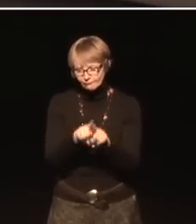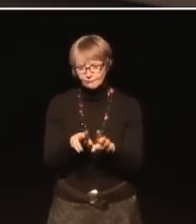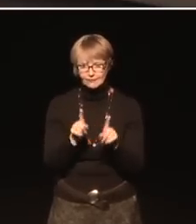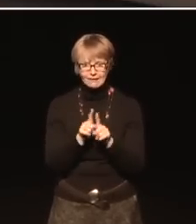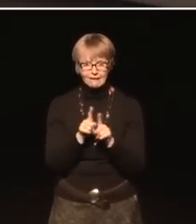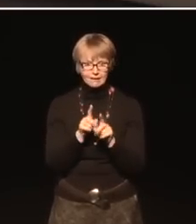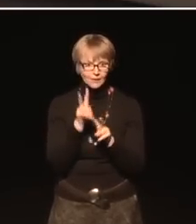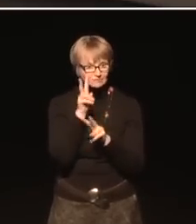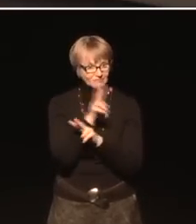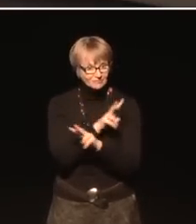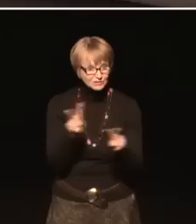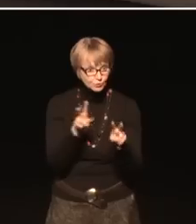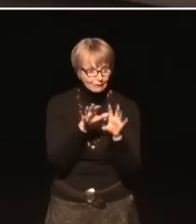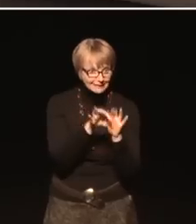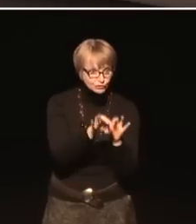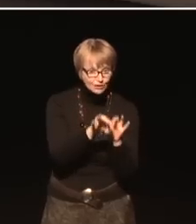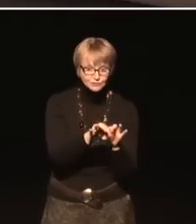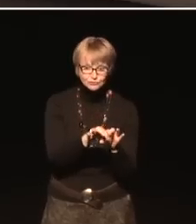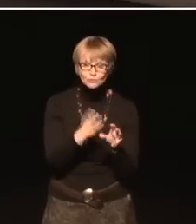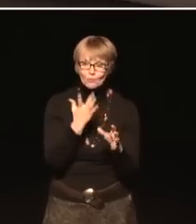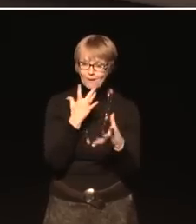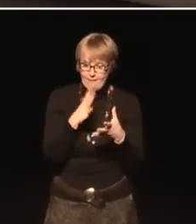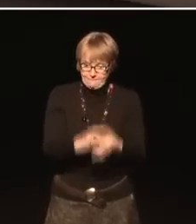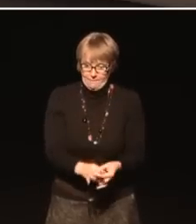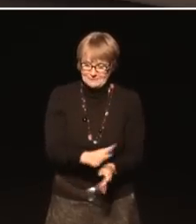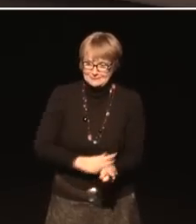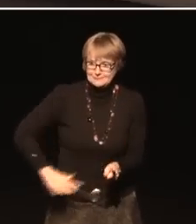visual ways of interacting with spaces.